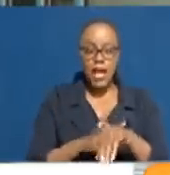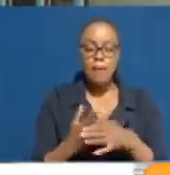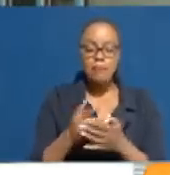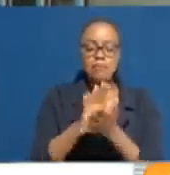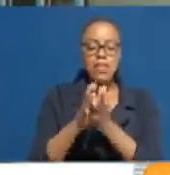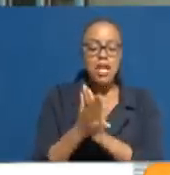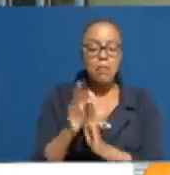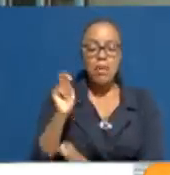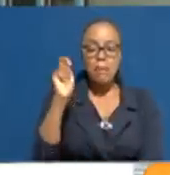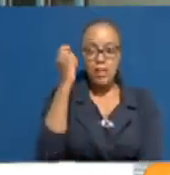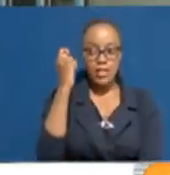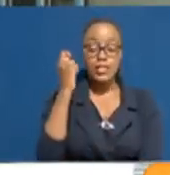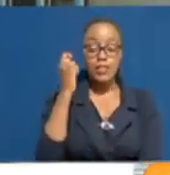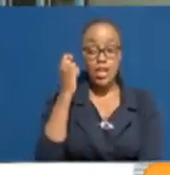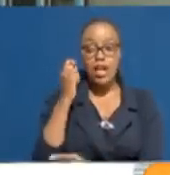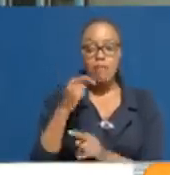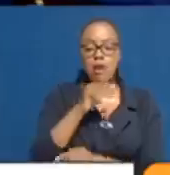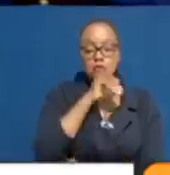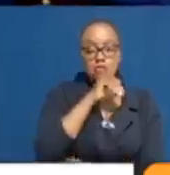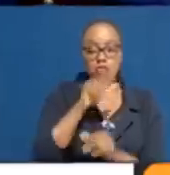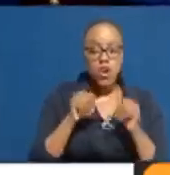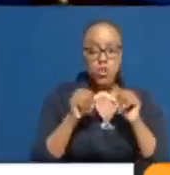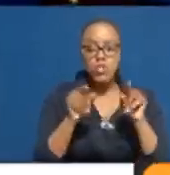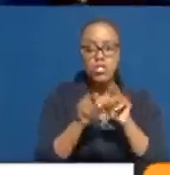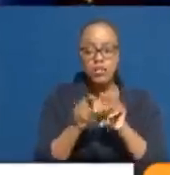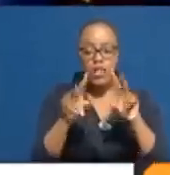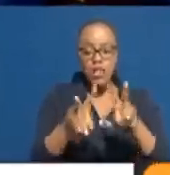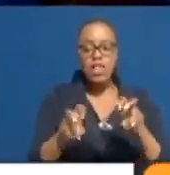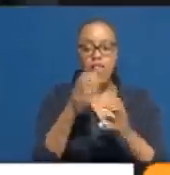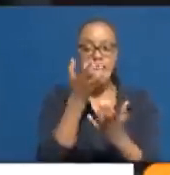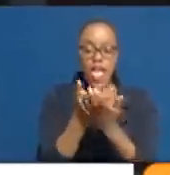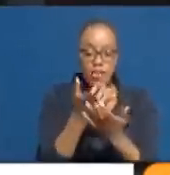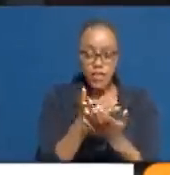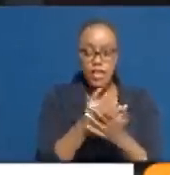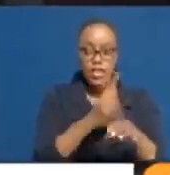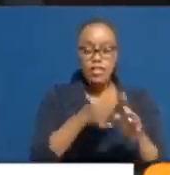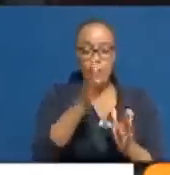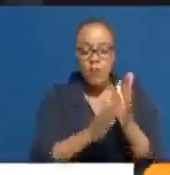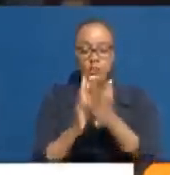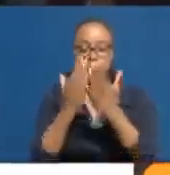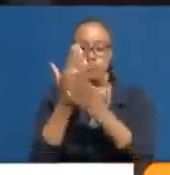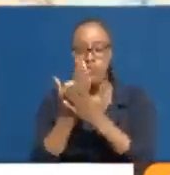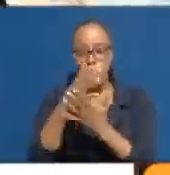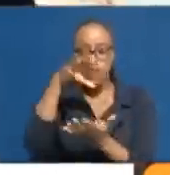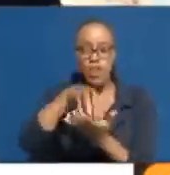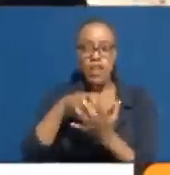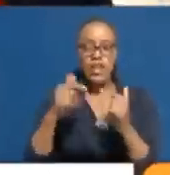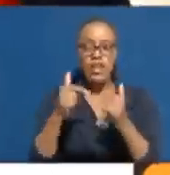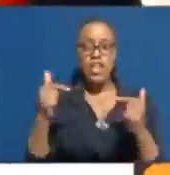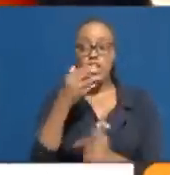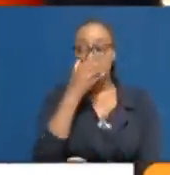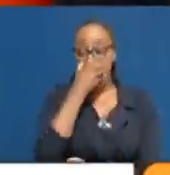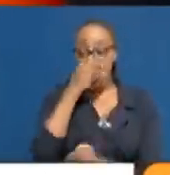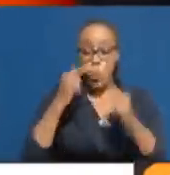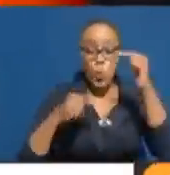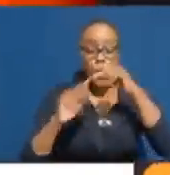the high office. For Odinga, he continues with the search for evidence as he prepares to file a petition against Ruto's win